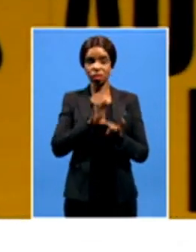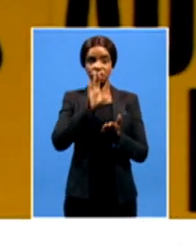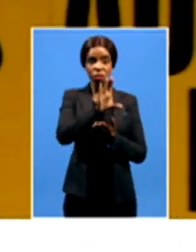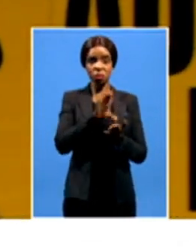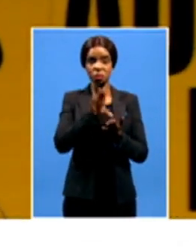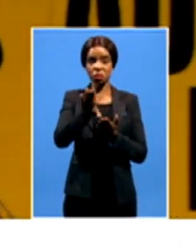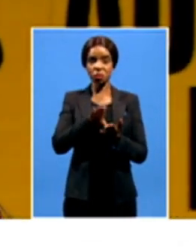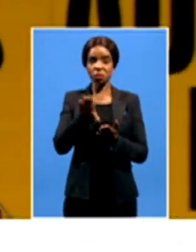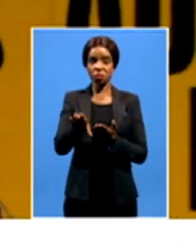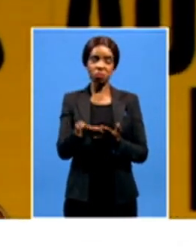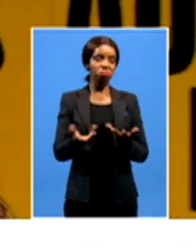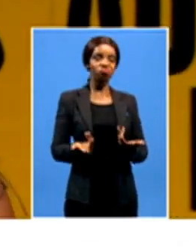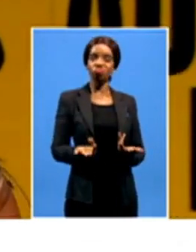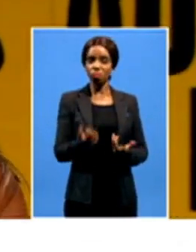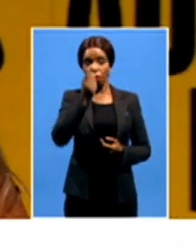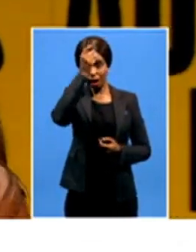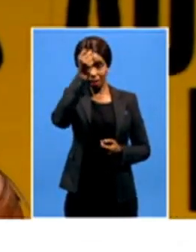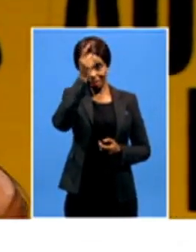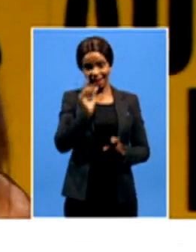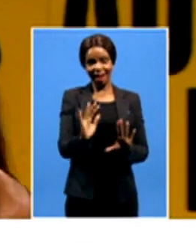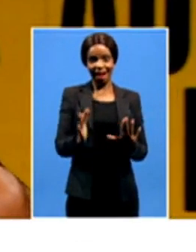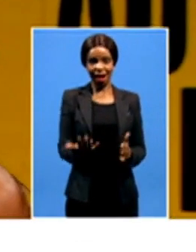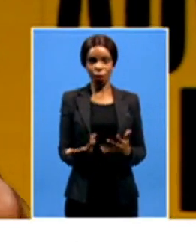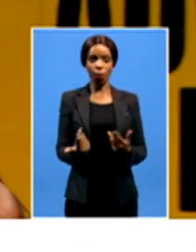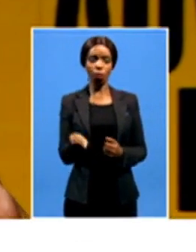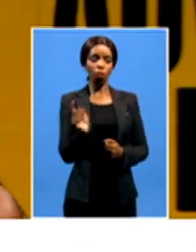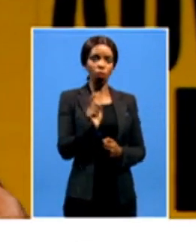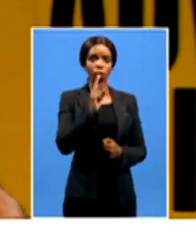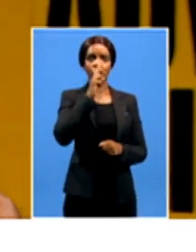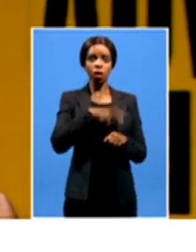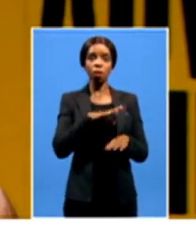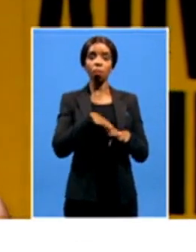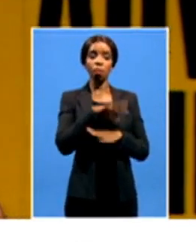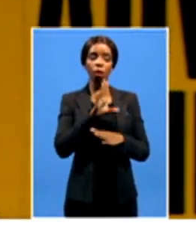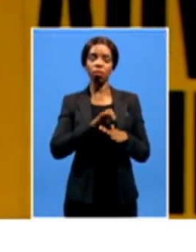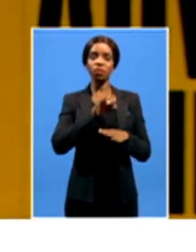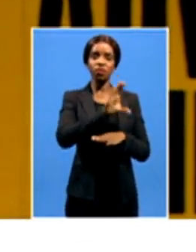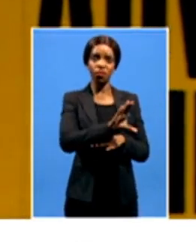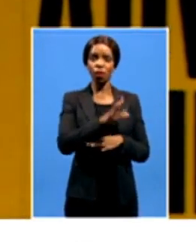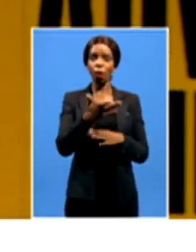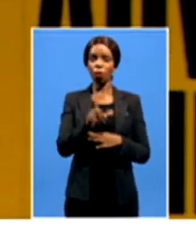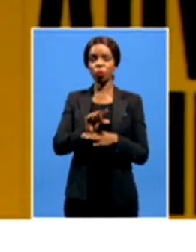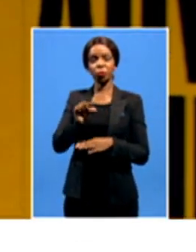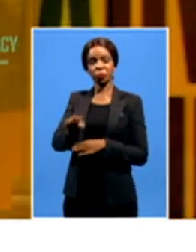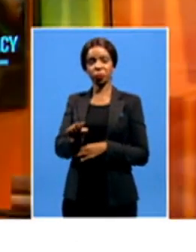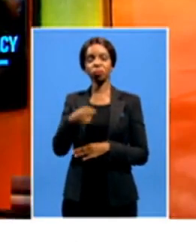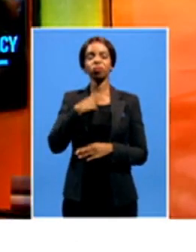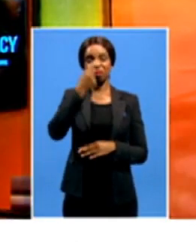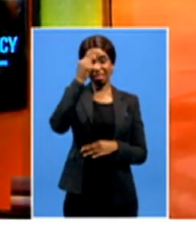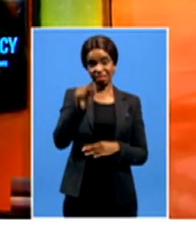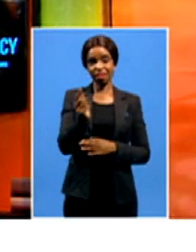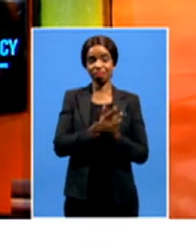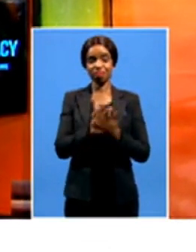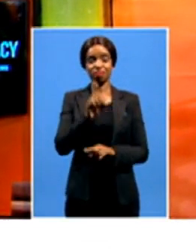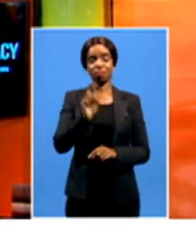or the understanding of how or who needs it more than the next, I think it still needs to be debated. Yeah,